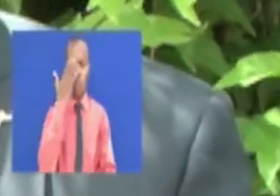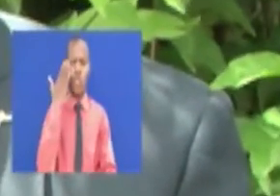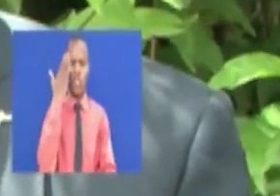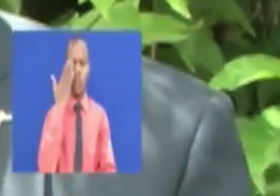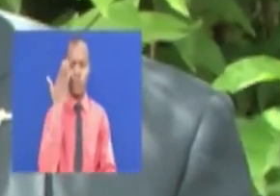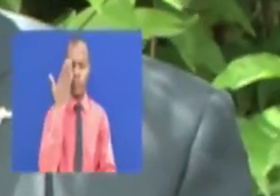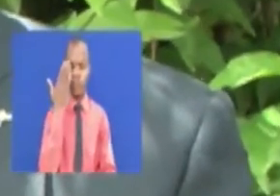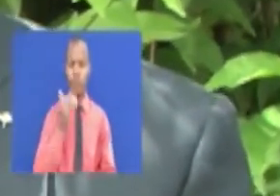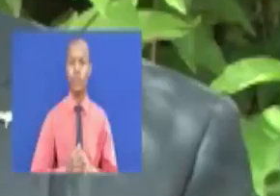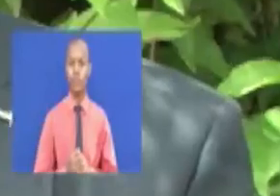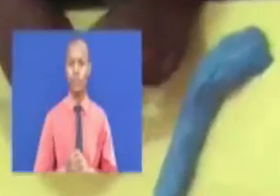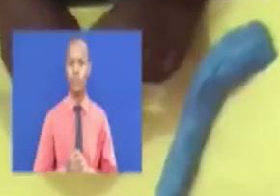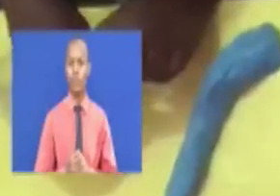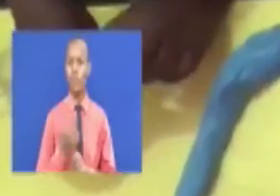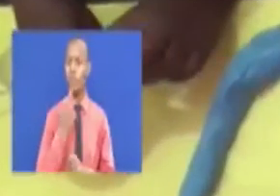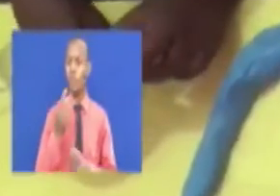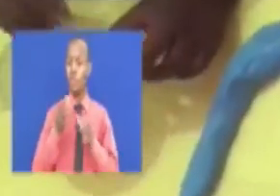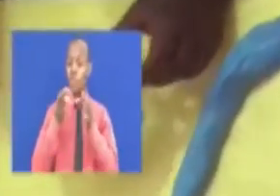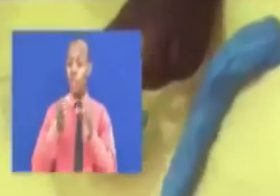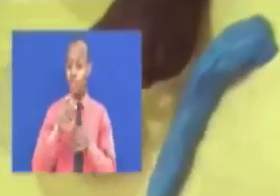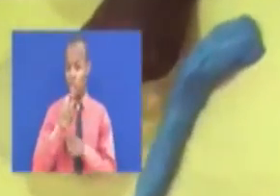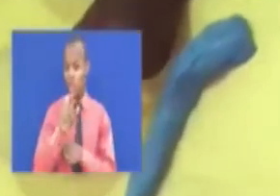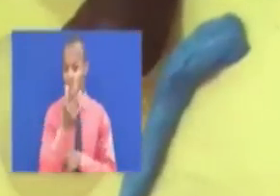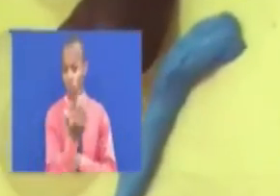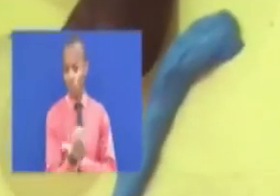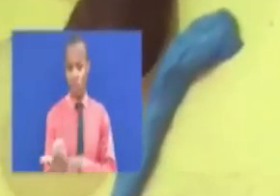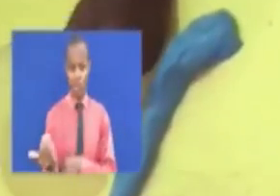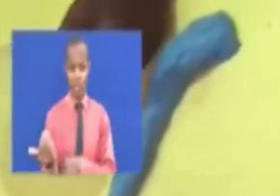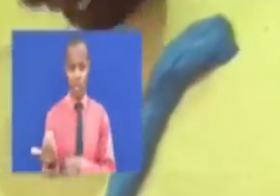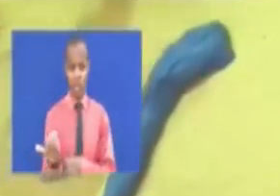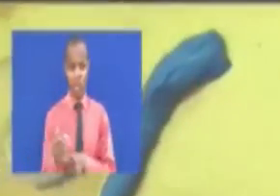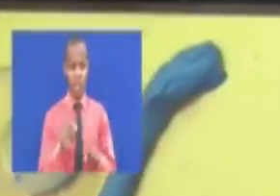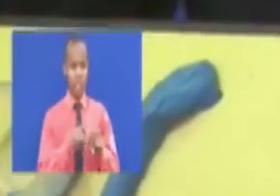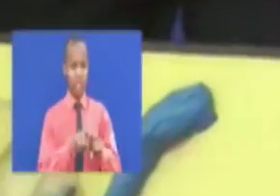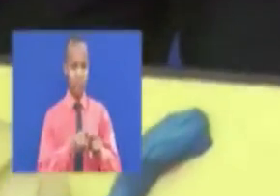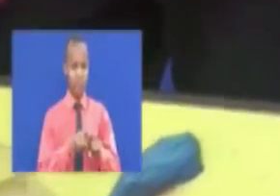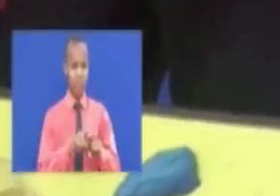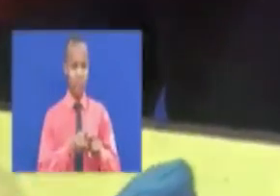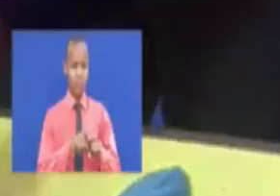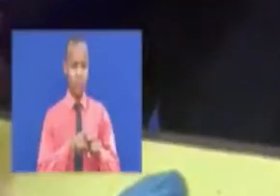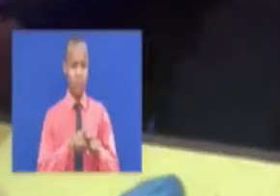autism. So if you are a kid and you get exposed to the